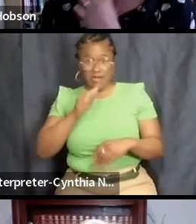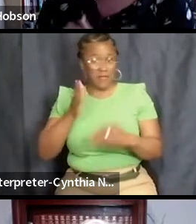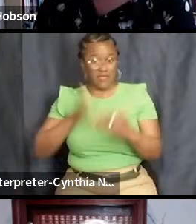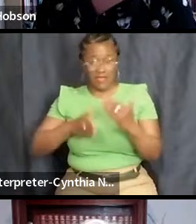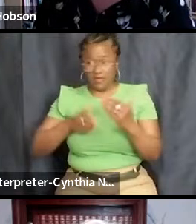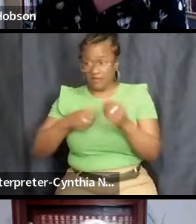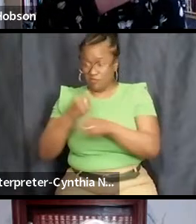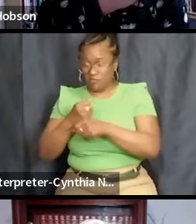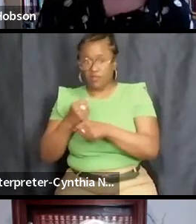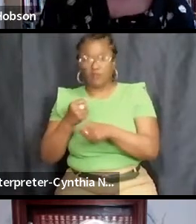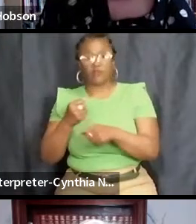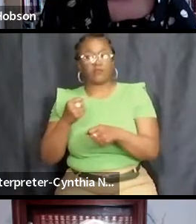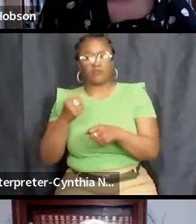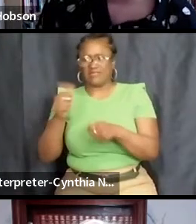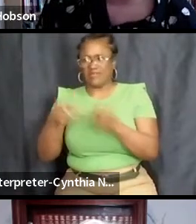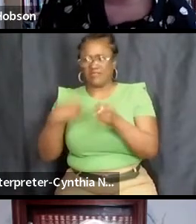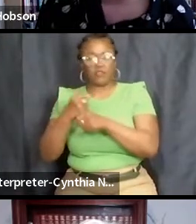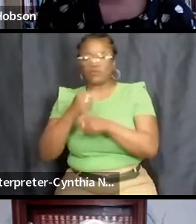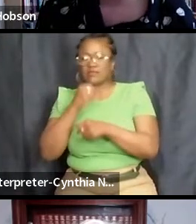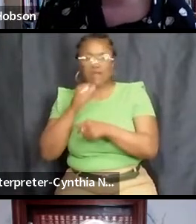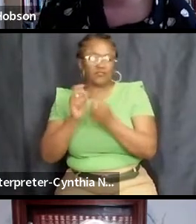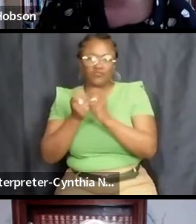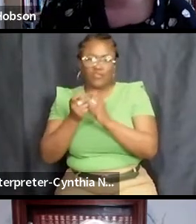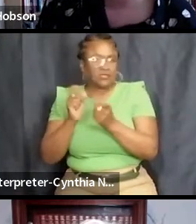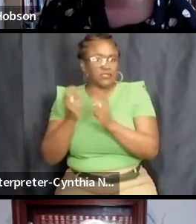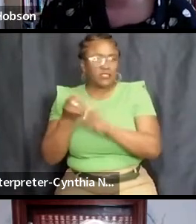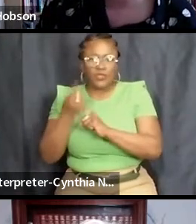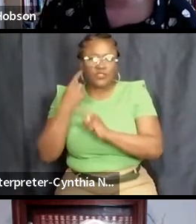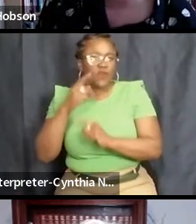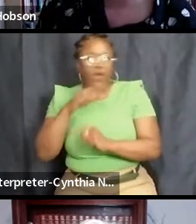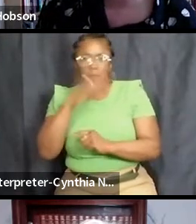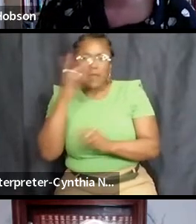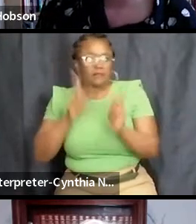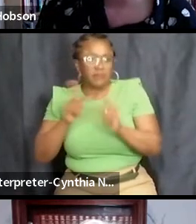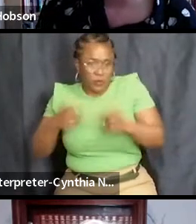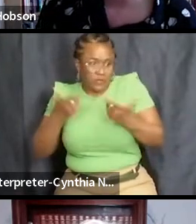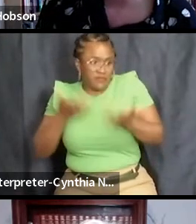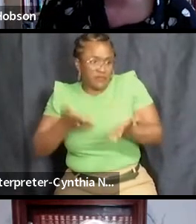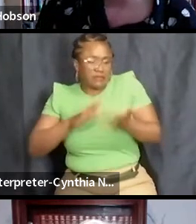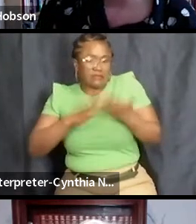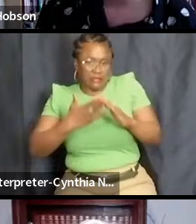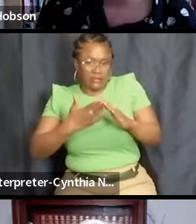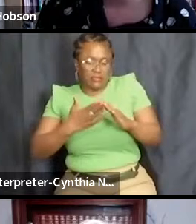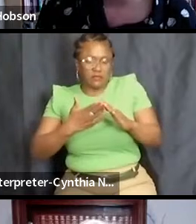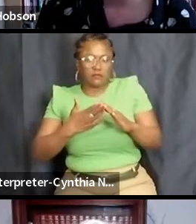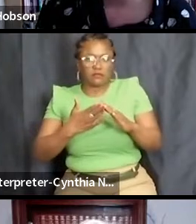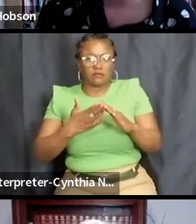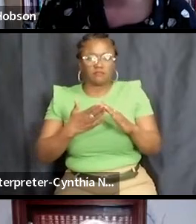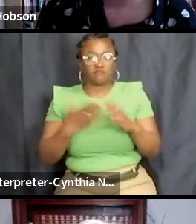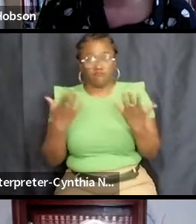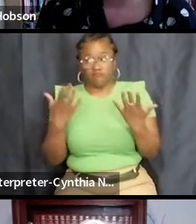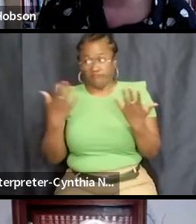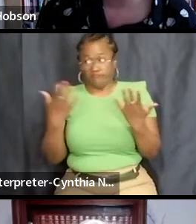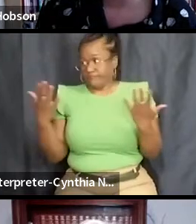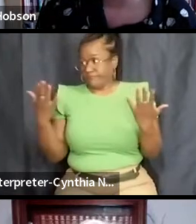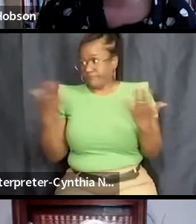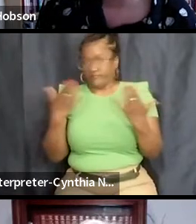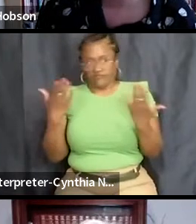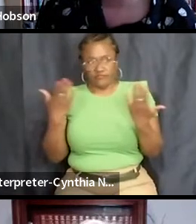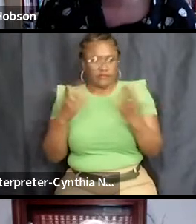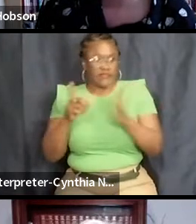decade, fundamentally changed conditions for Black residents in the city. And eventually,